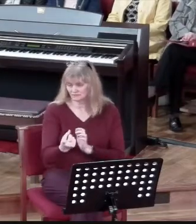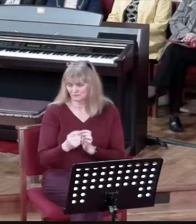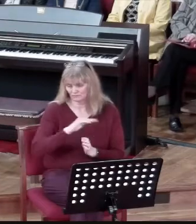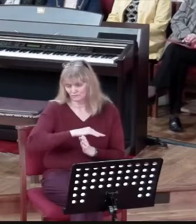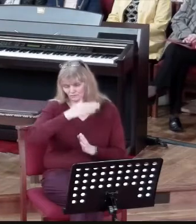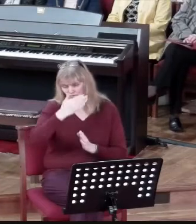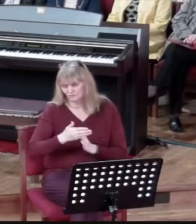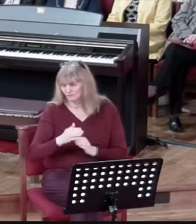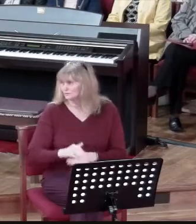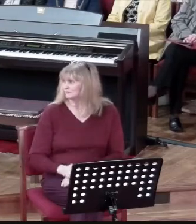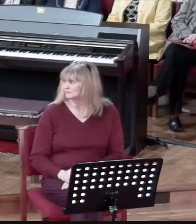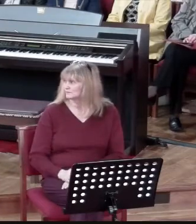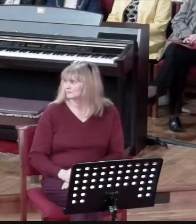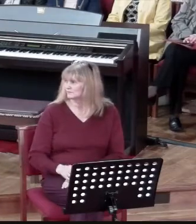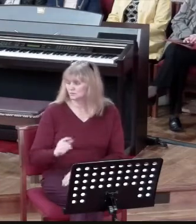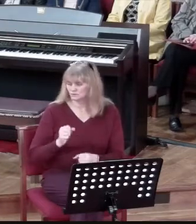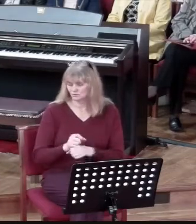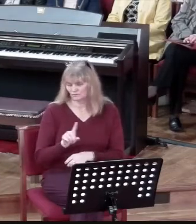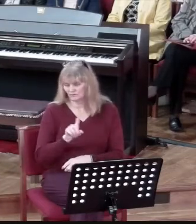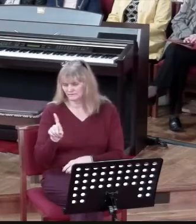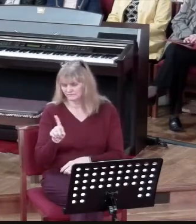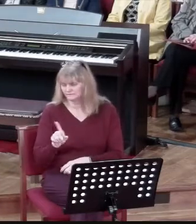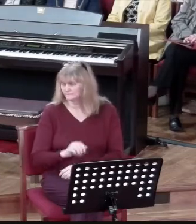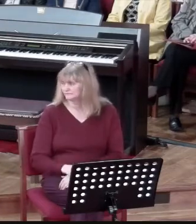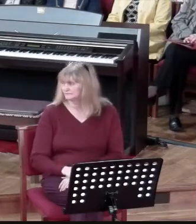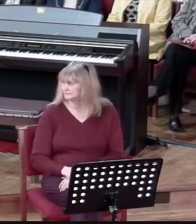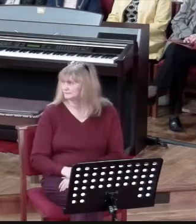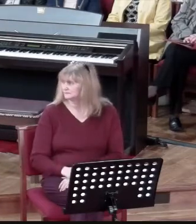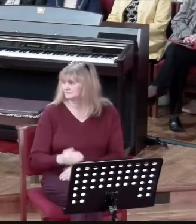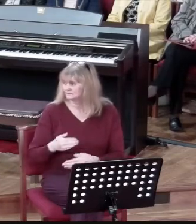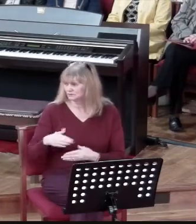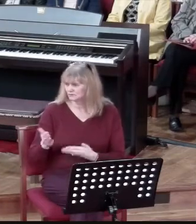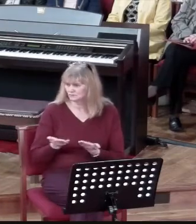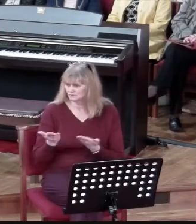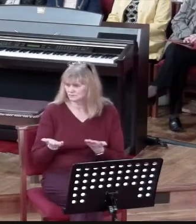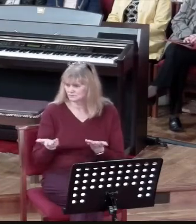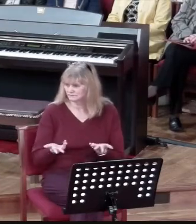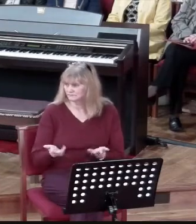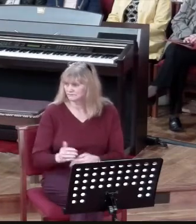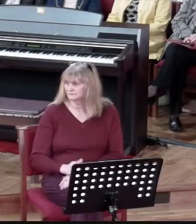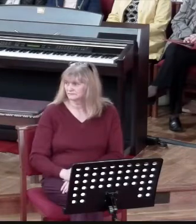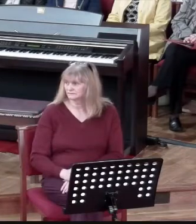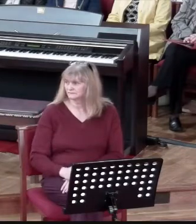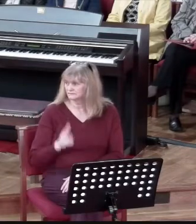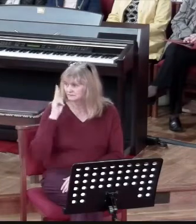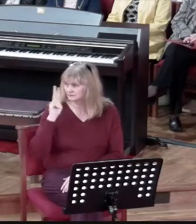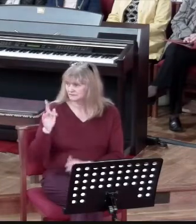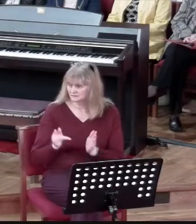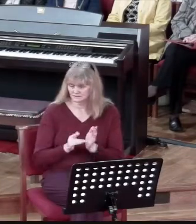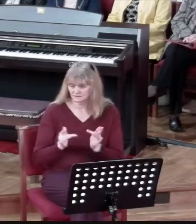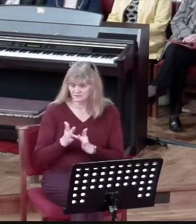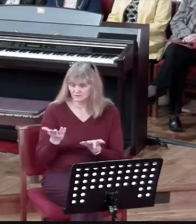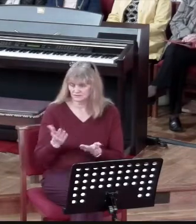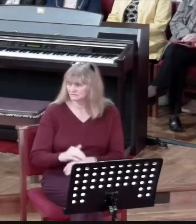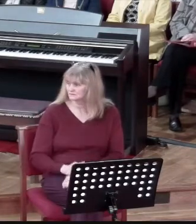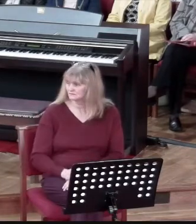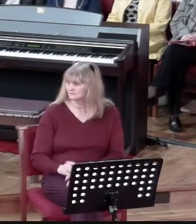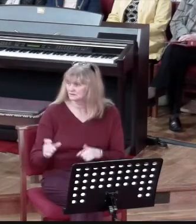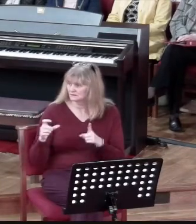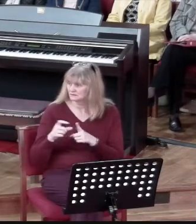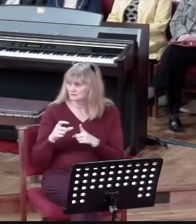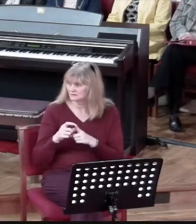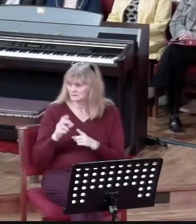Yeah. And what did he do after that? Did he go somewhere? Did they see Jesus? Did his disciples see Jesus,